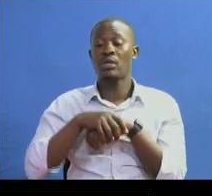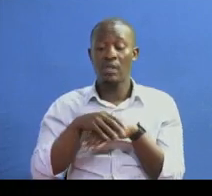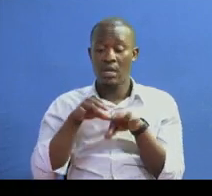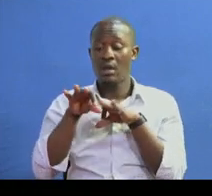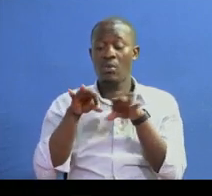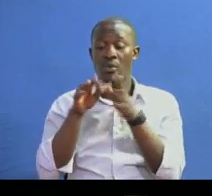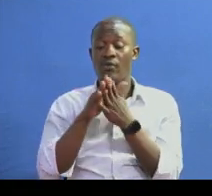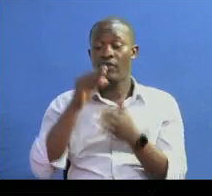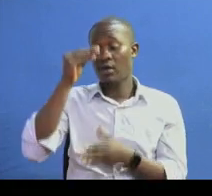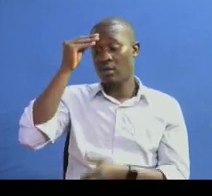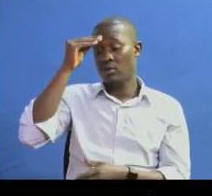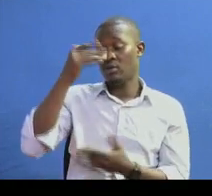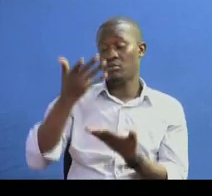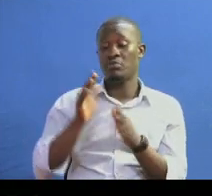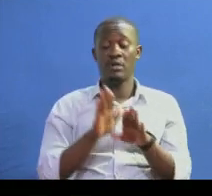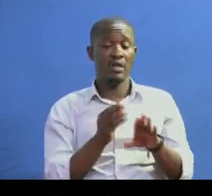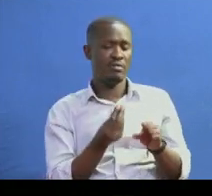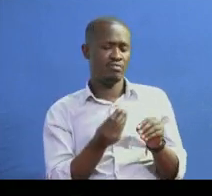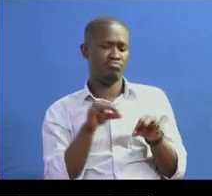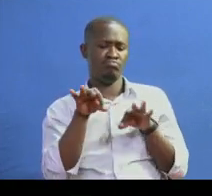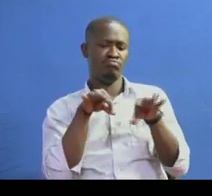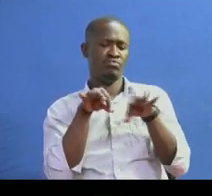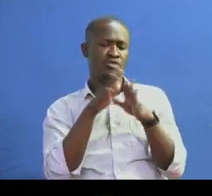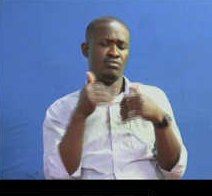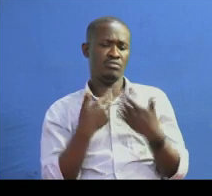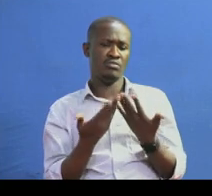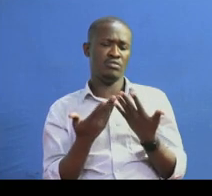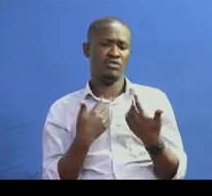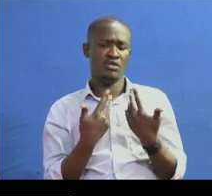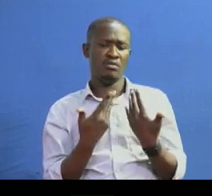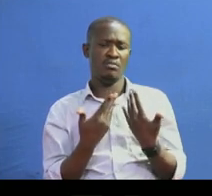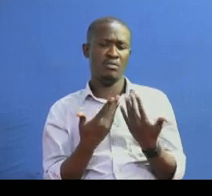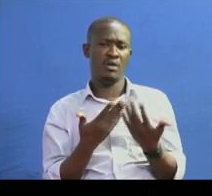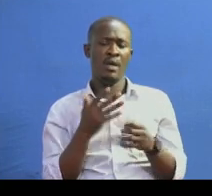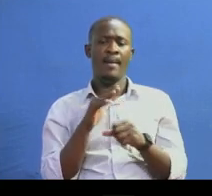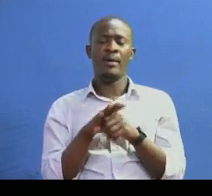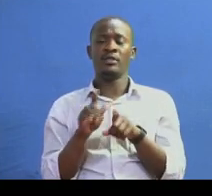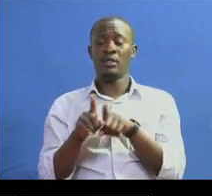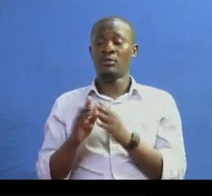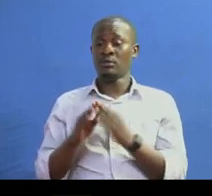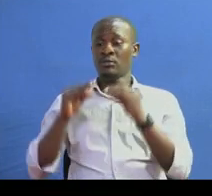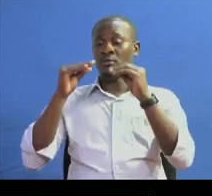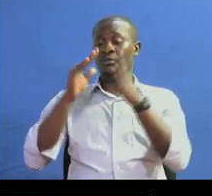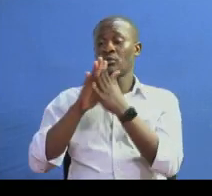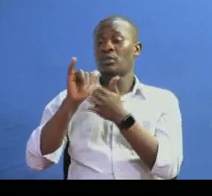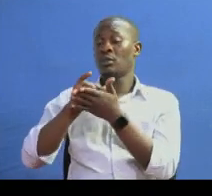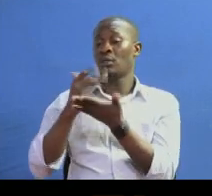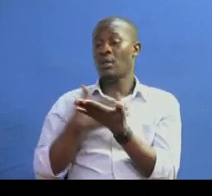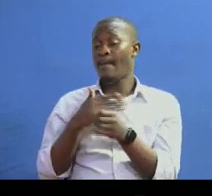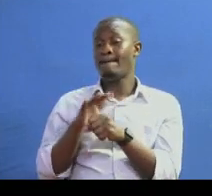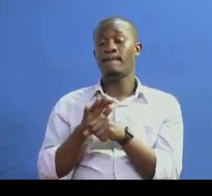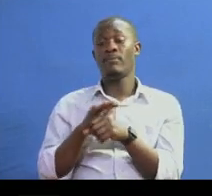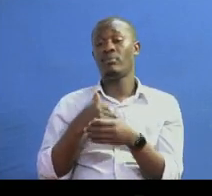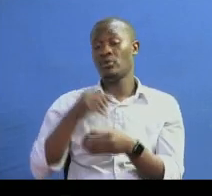education because it was left like hanging. But right now, at least more money has been allocated to that, and also to teachers that, of course, majority